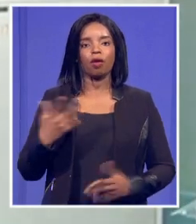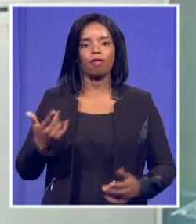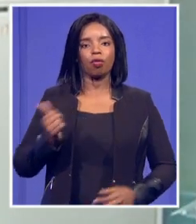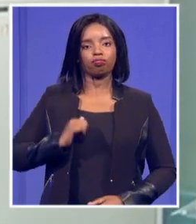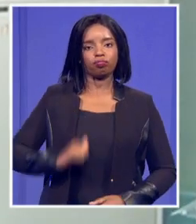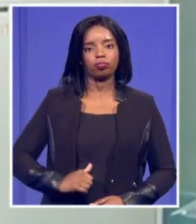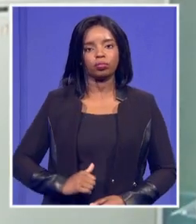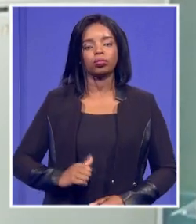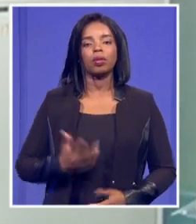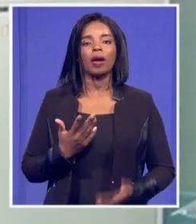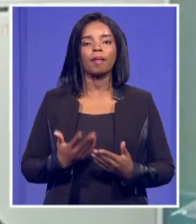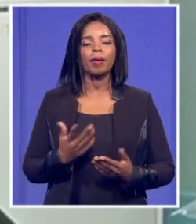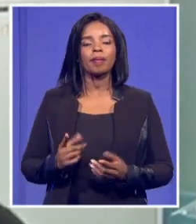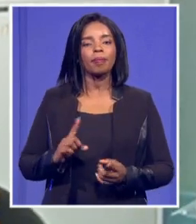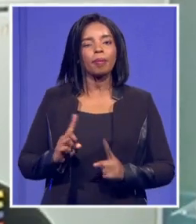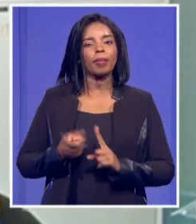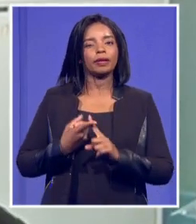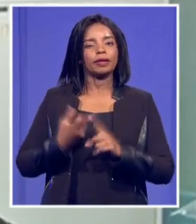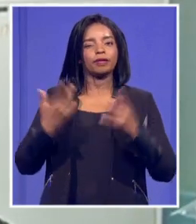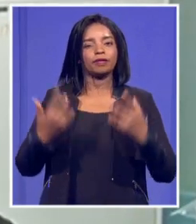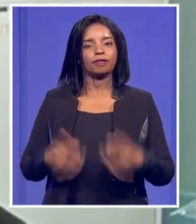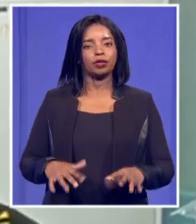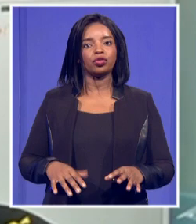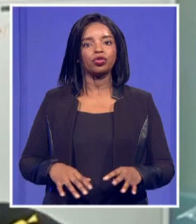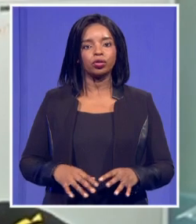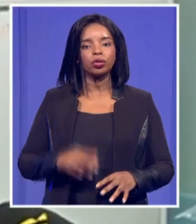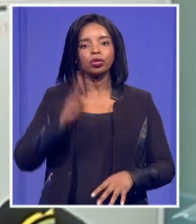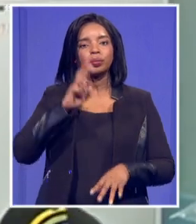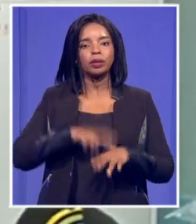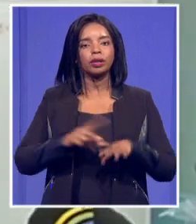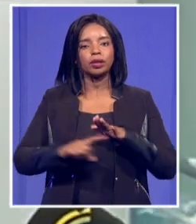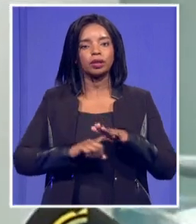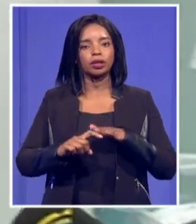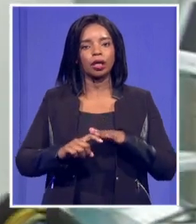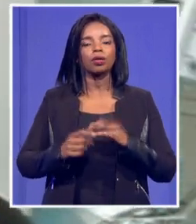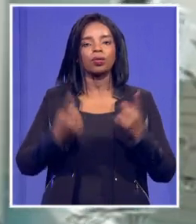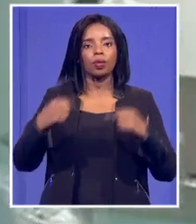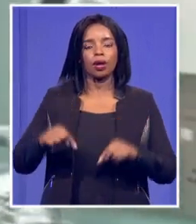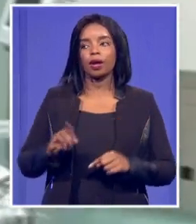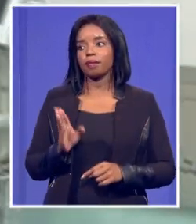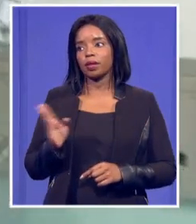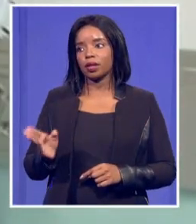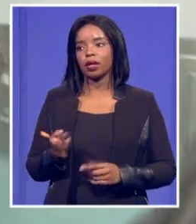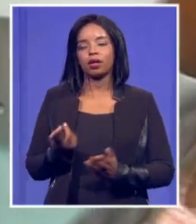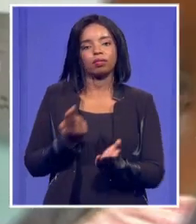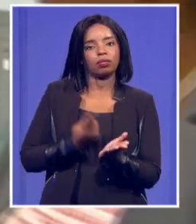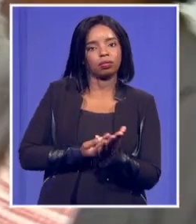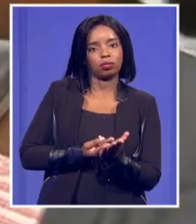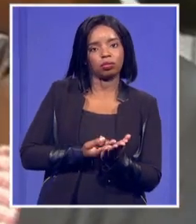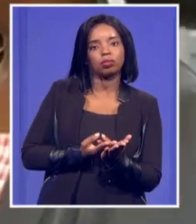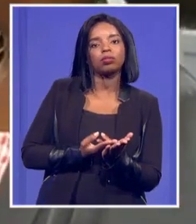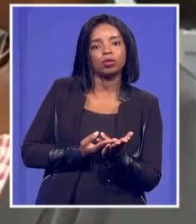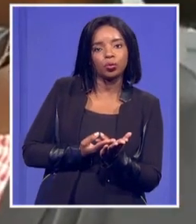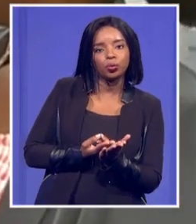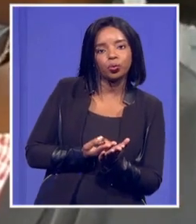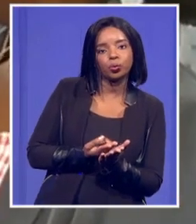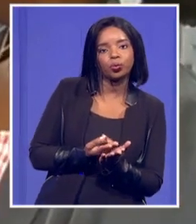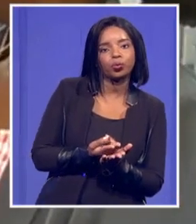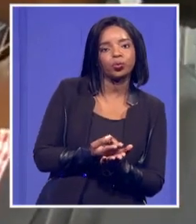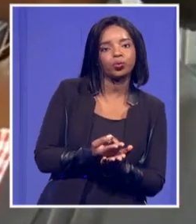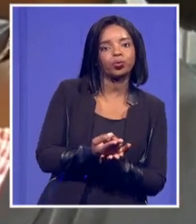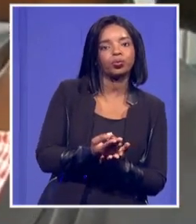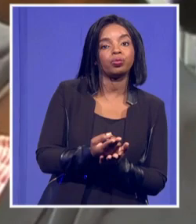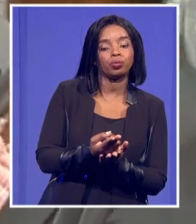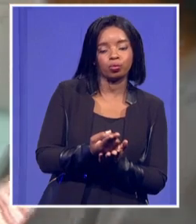accident, you need a scan to be done, you will come in here, you will be able to lie down here, and this is where you will be